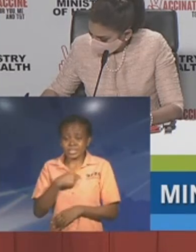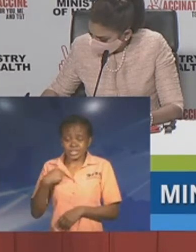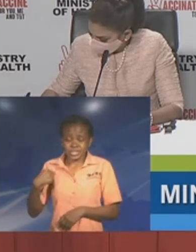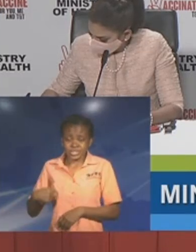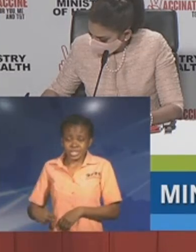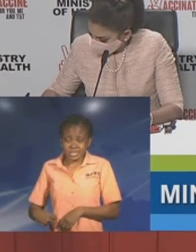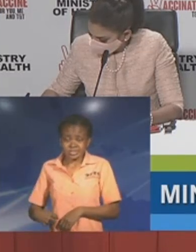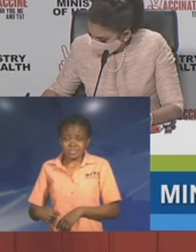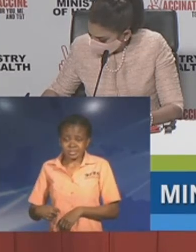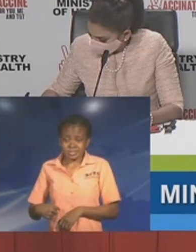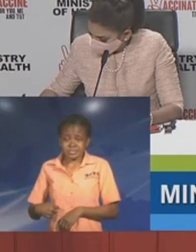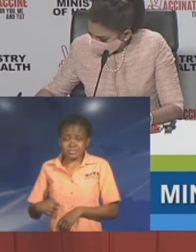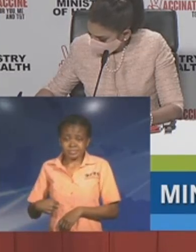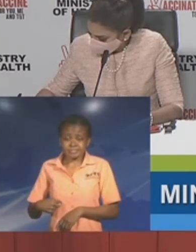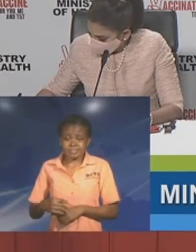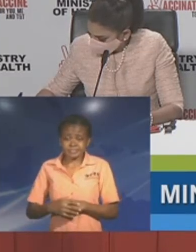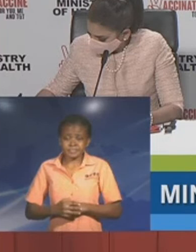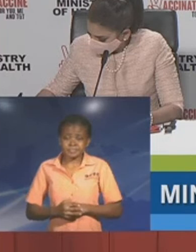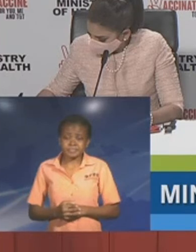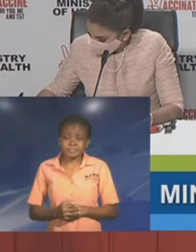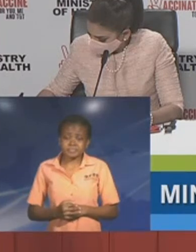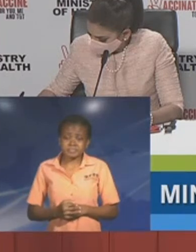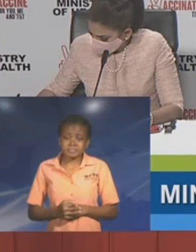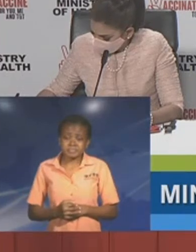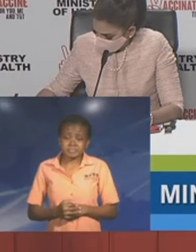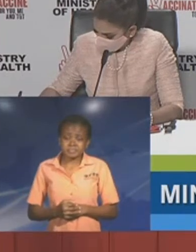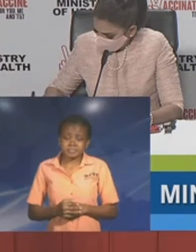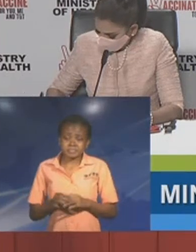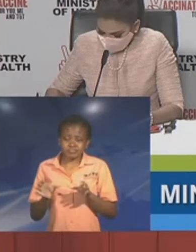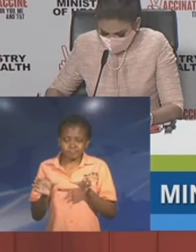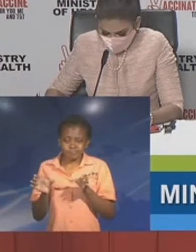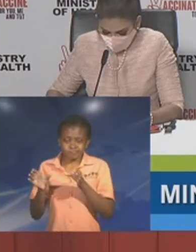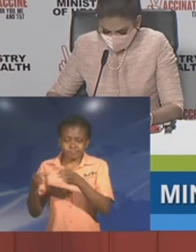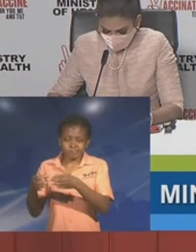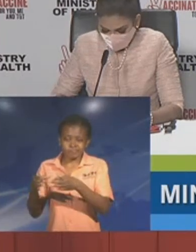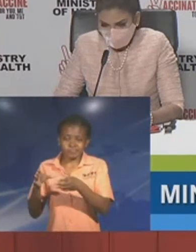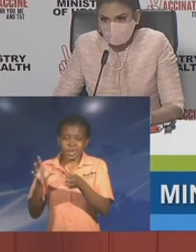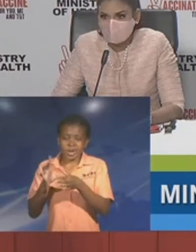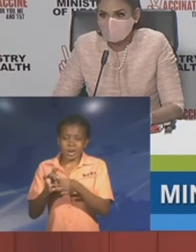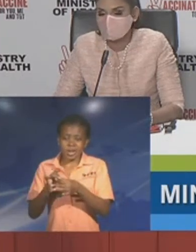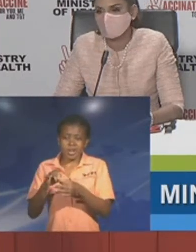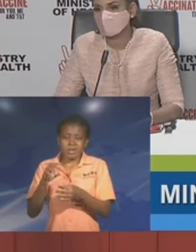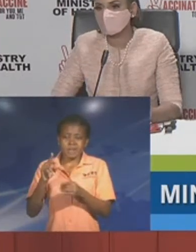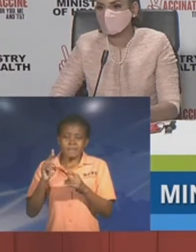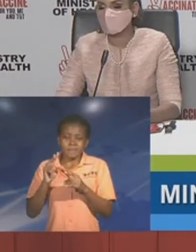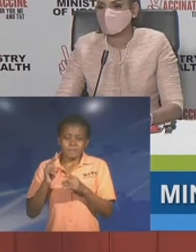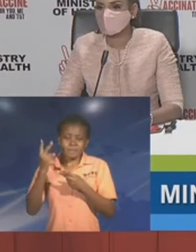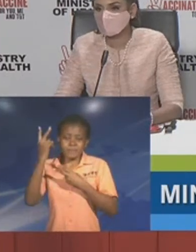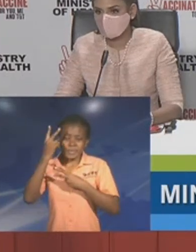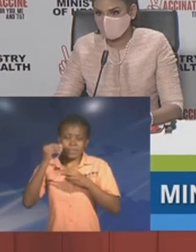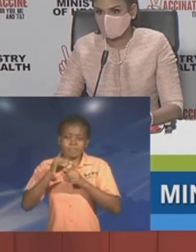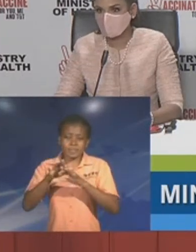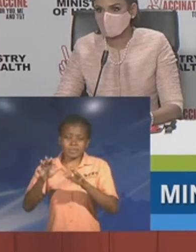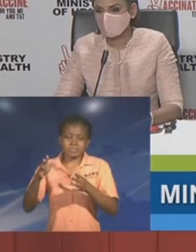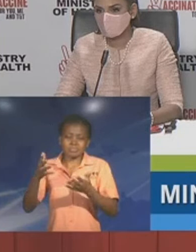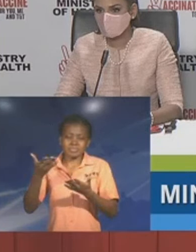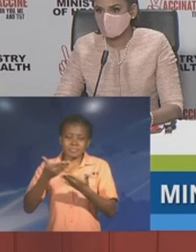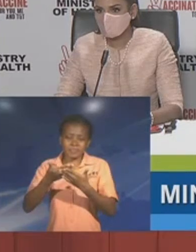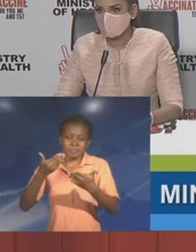of a henipavirus, which is a group of viruses that have been in circulation before, but it's a new virus in that